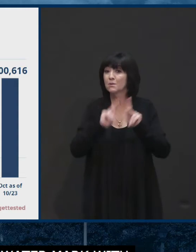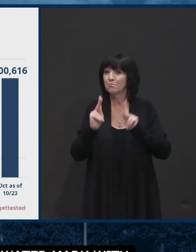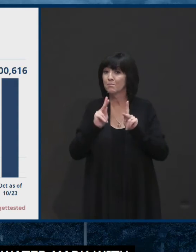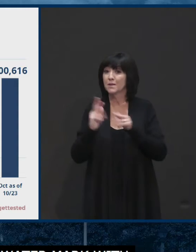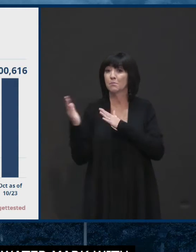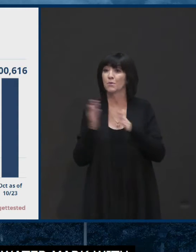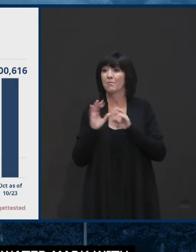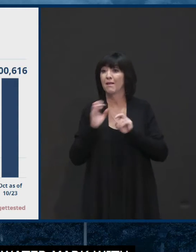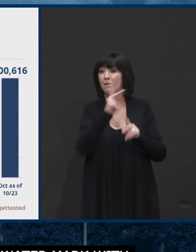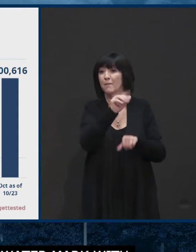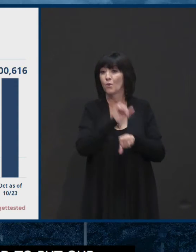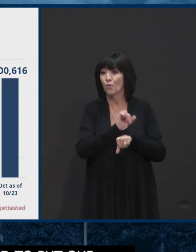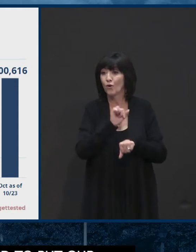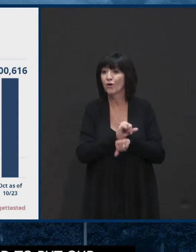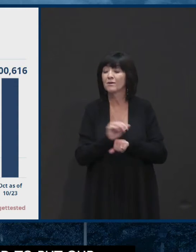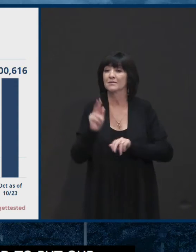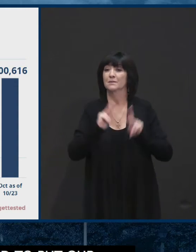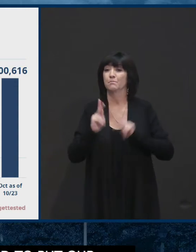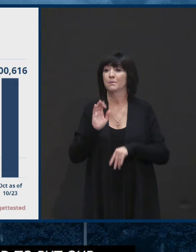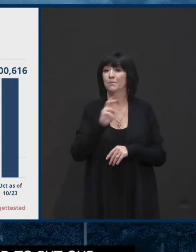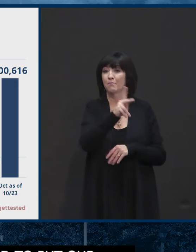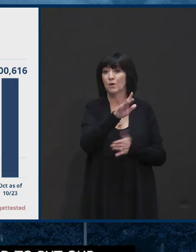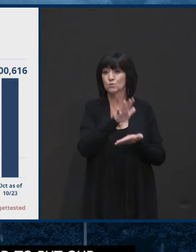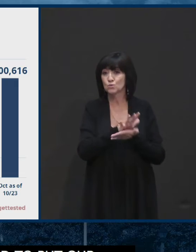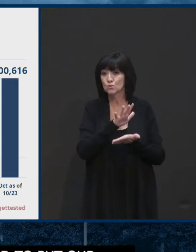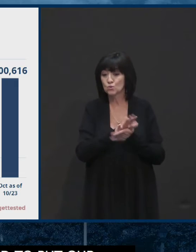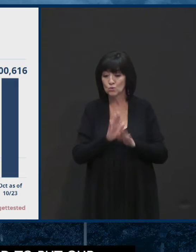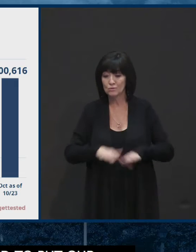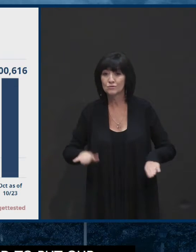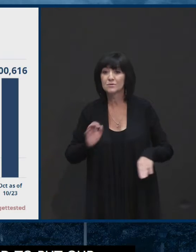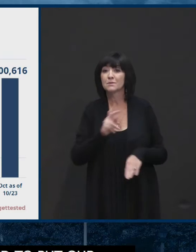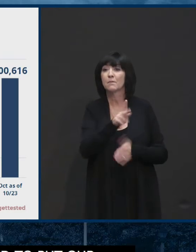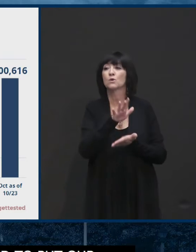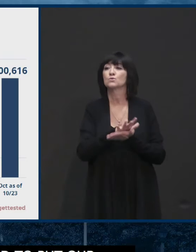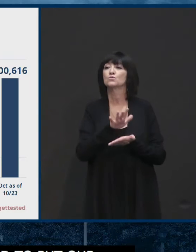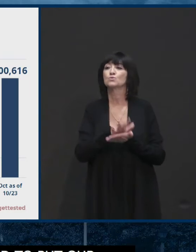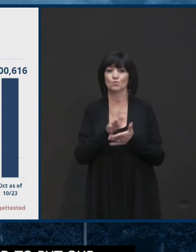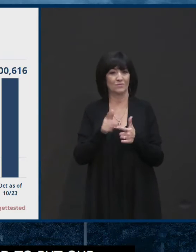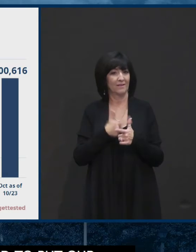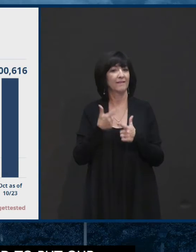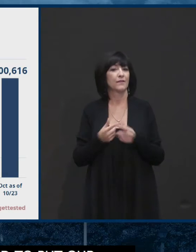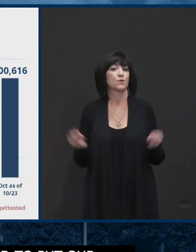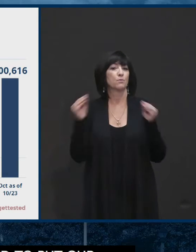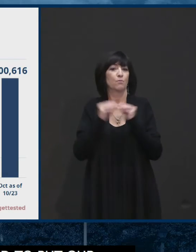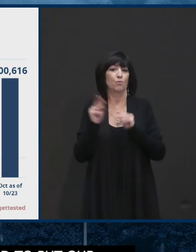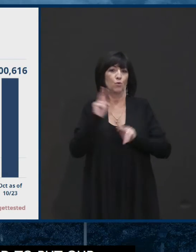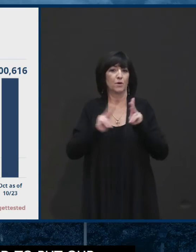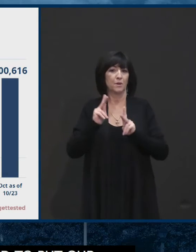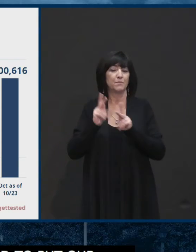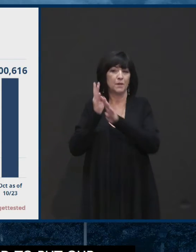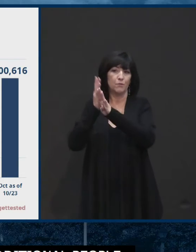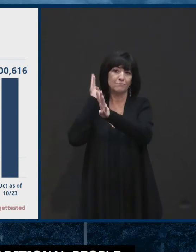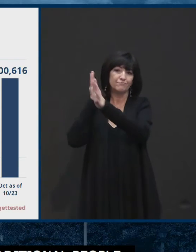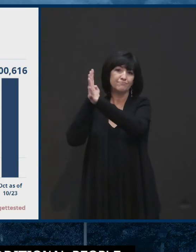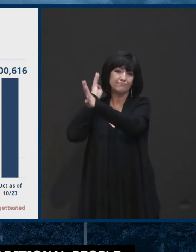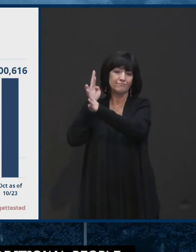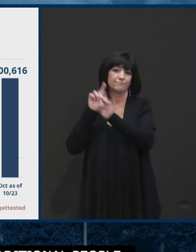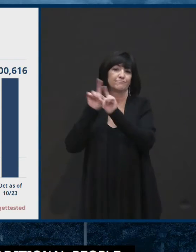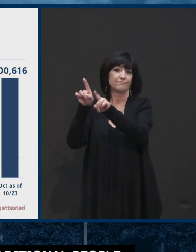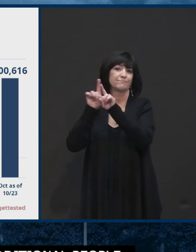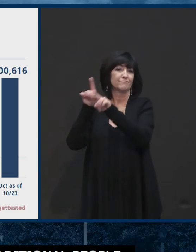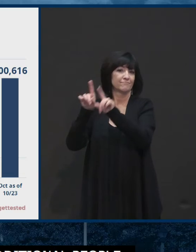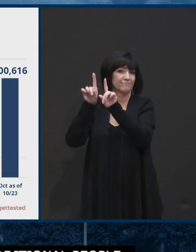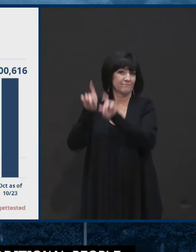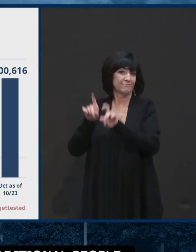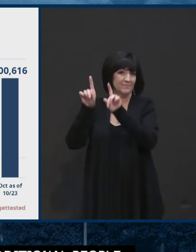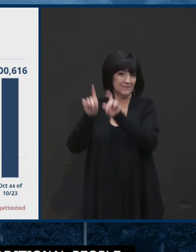school, schools were trying to identify when their hybrid model is going to start. Some started back closer to Labor Day, some are